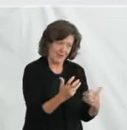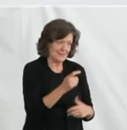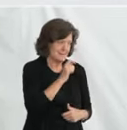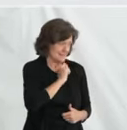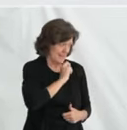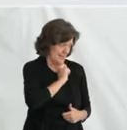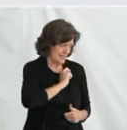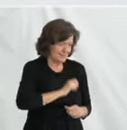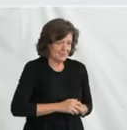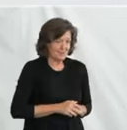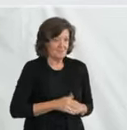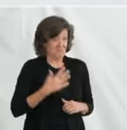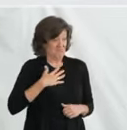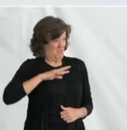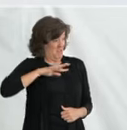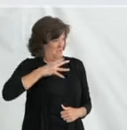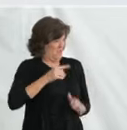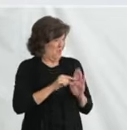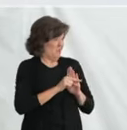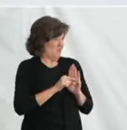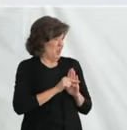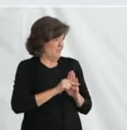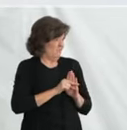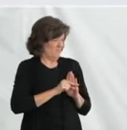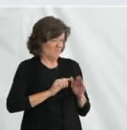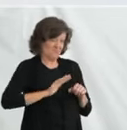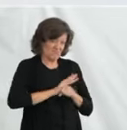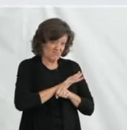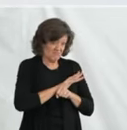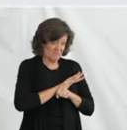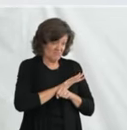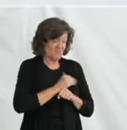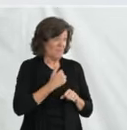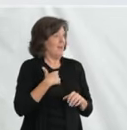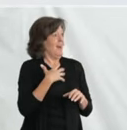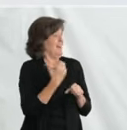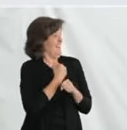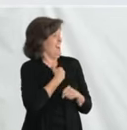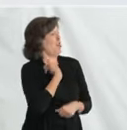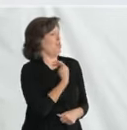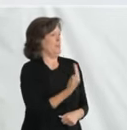fourth grade career, I got three.